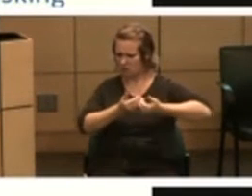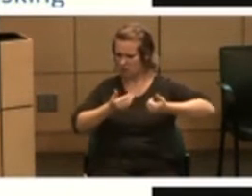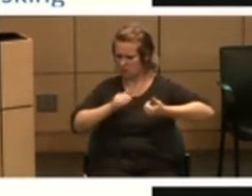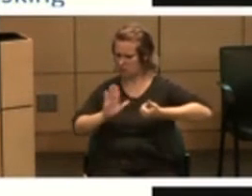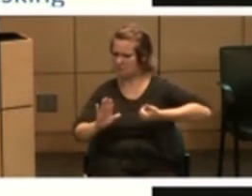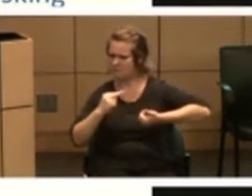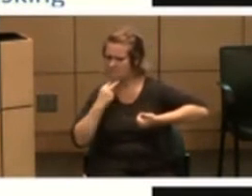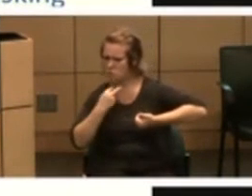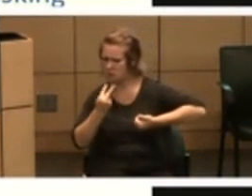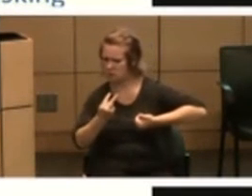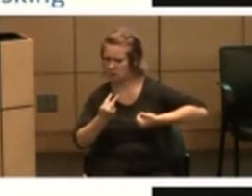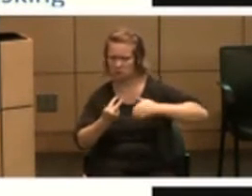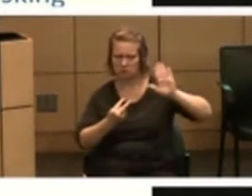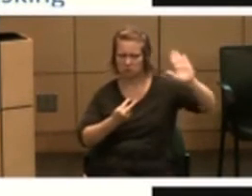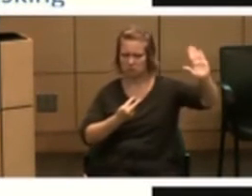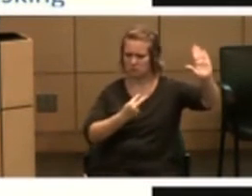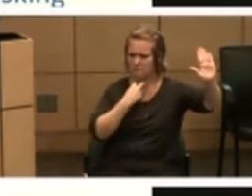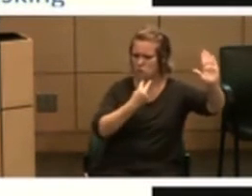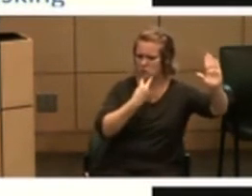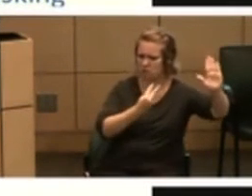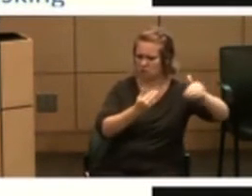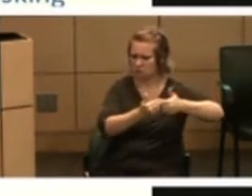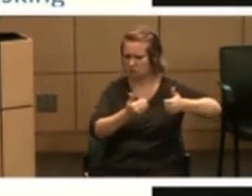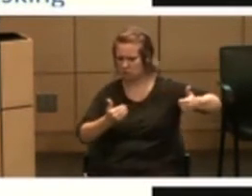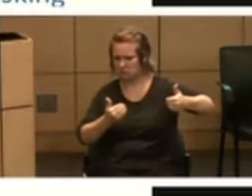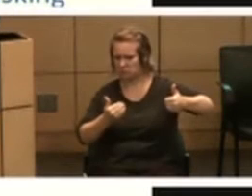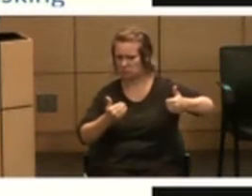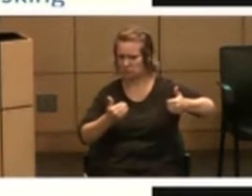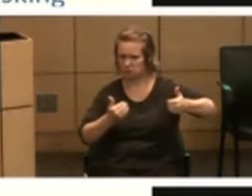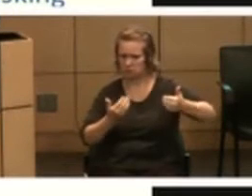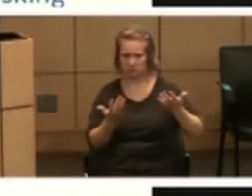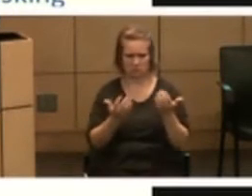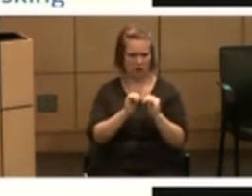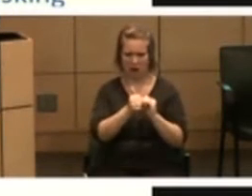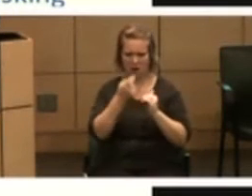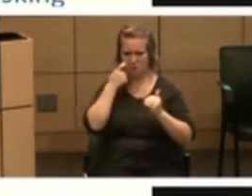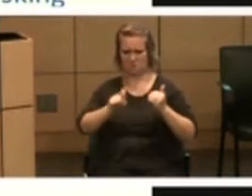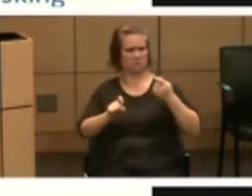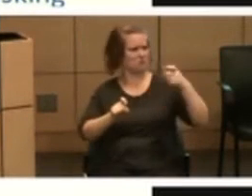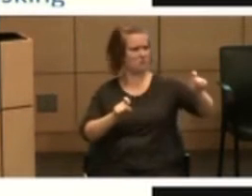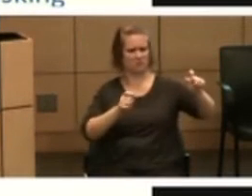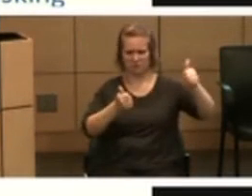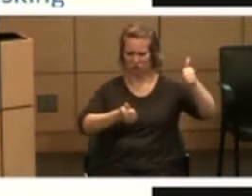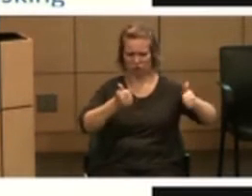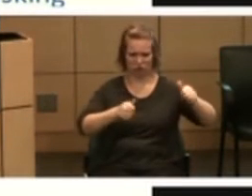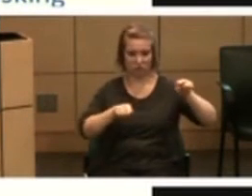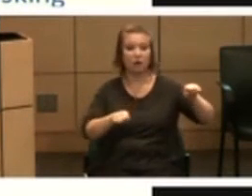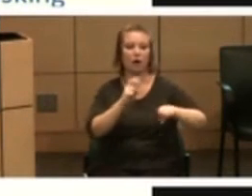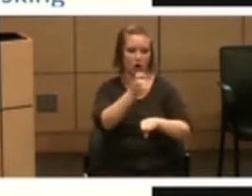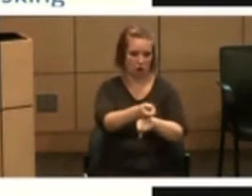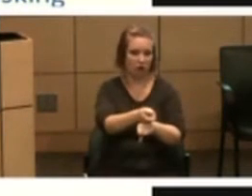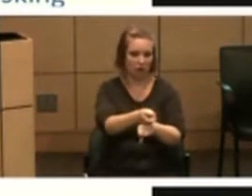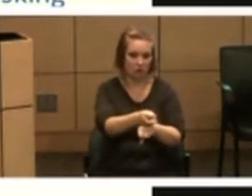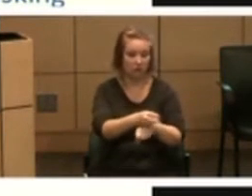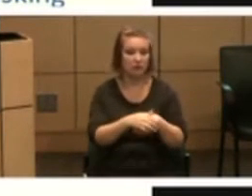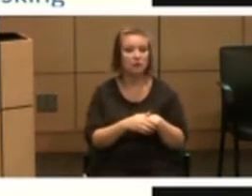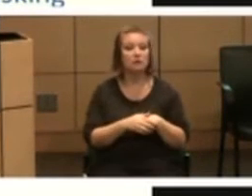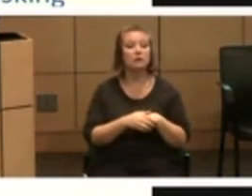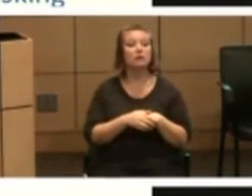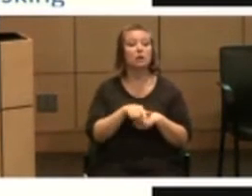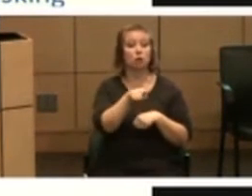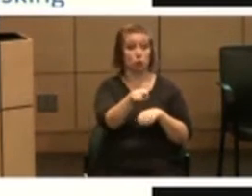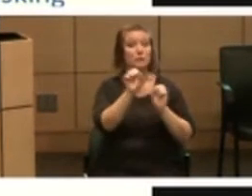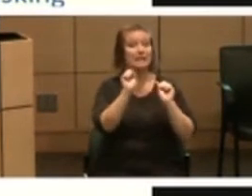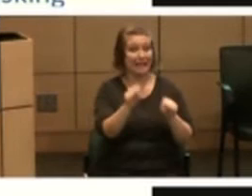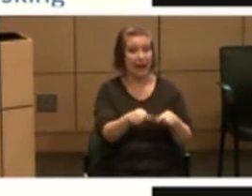the acoustic features that belong to my voice from other people talking. And the other thing is, even once you are able to segregate